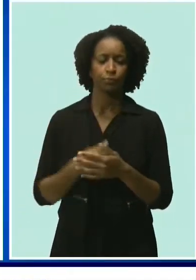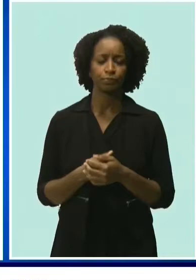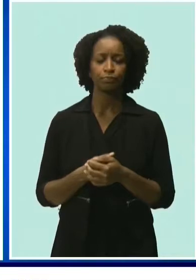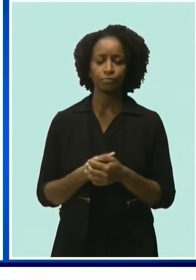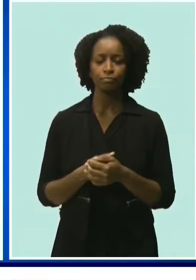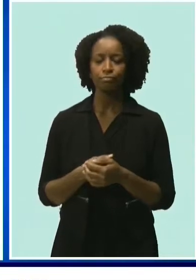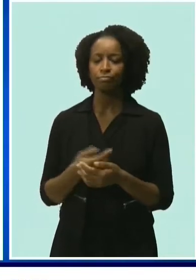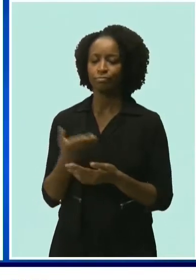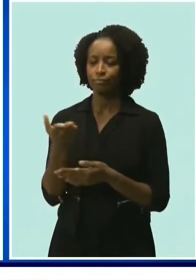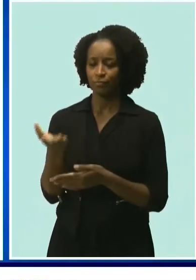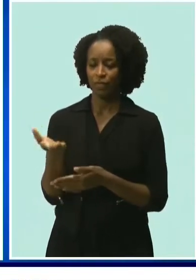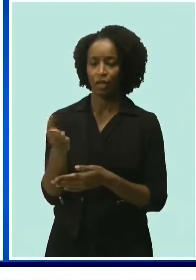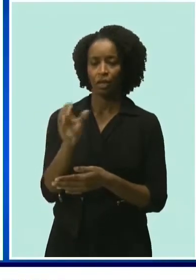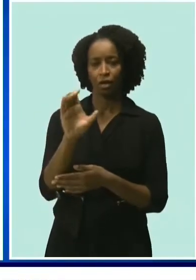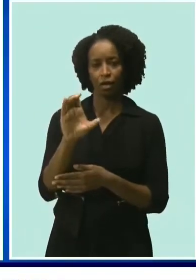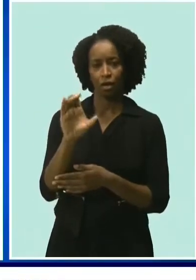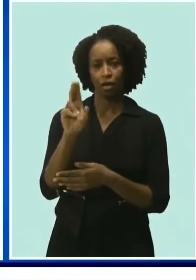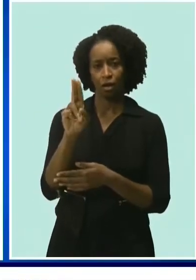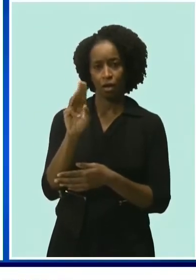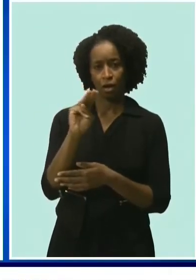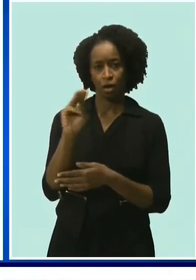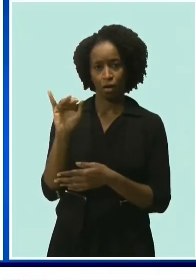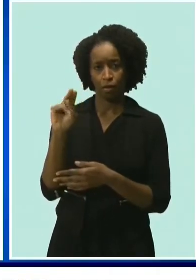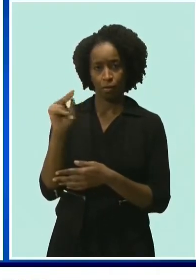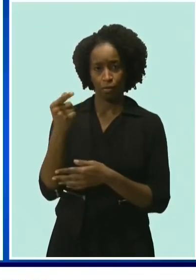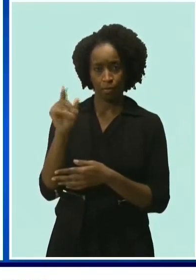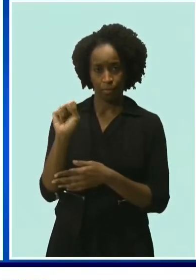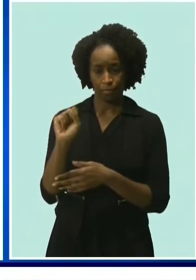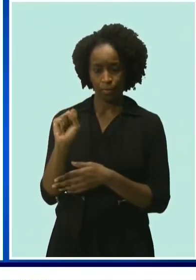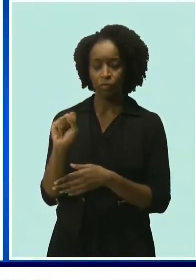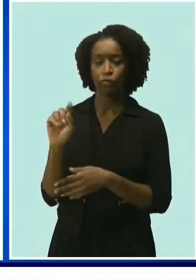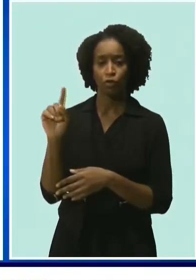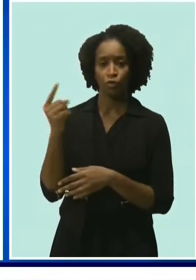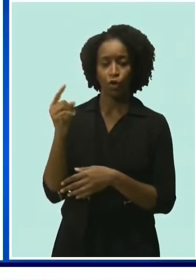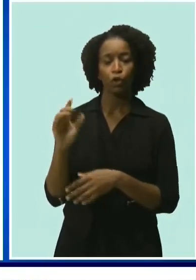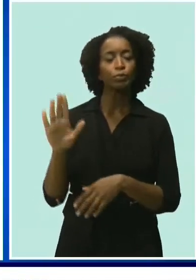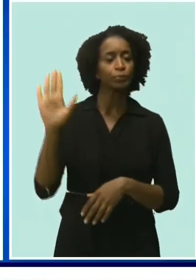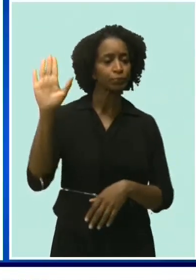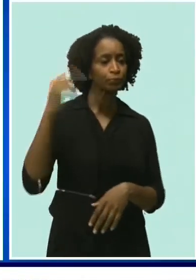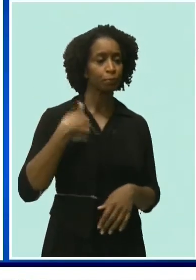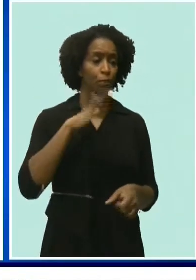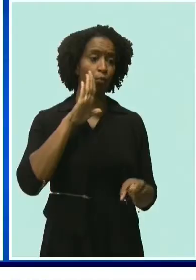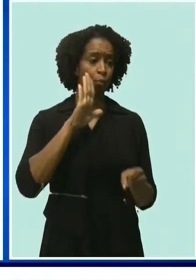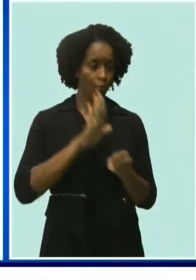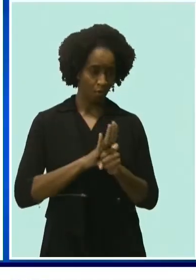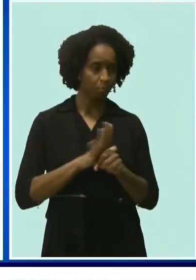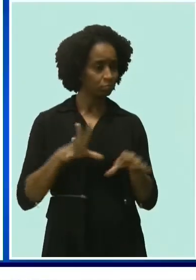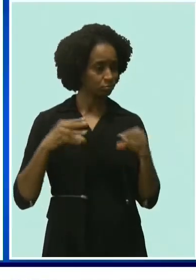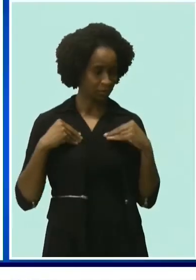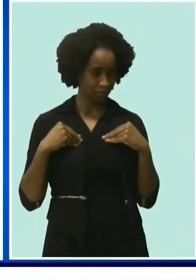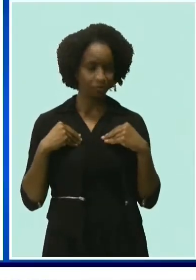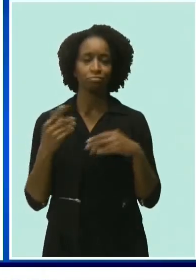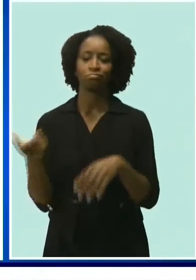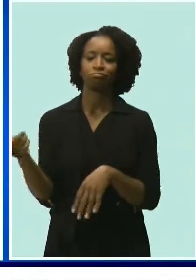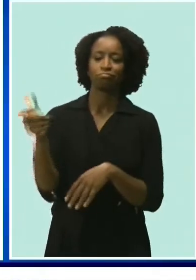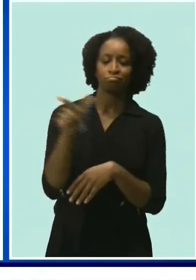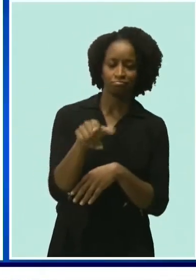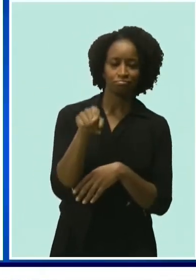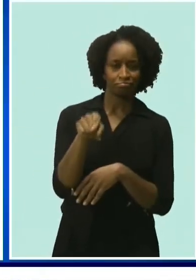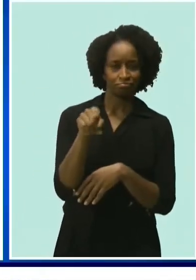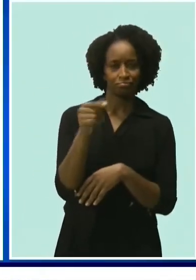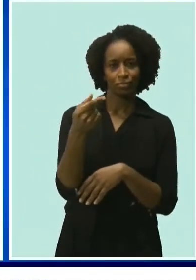first to take the oath. She was then followed by Minister Goodenough. The Governor General conveyed her best wishes to the 2 new